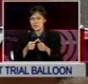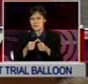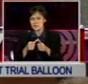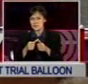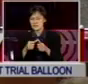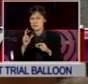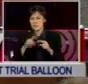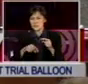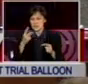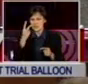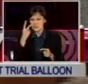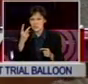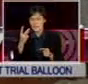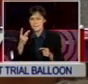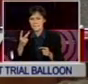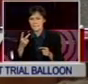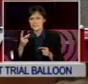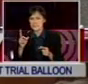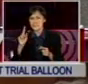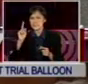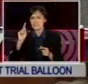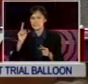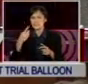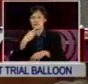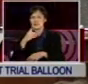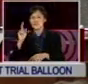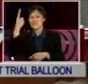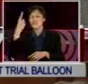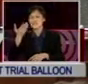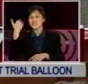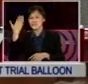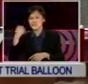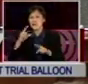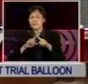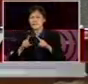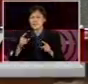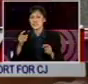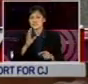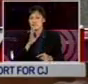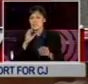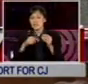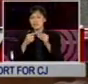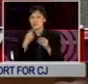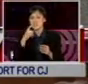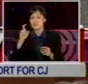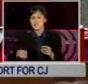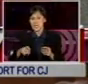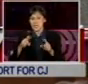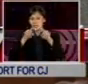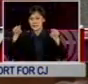I cannot see the date. Maybe the first one, Your Honor. Correct, but this is. I'm talking of this subpoena.